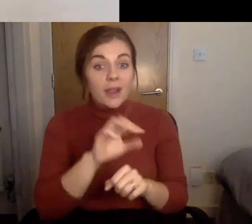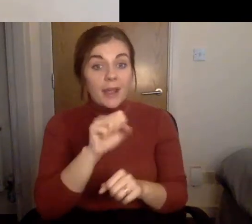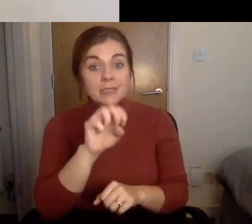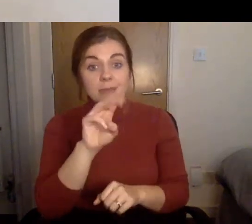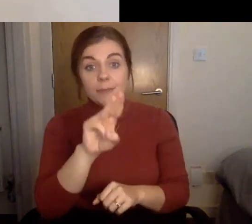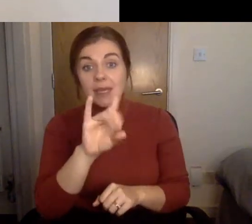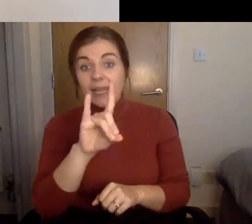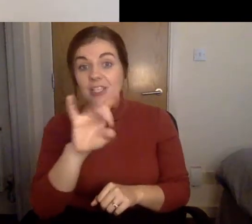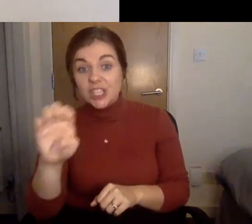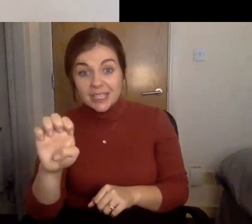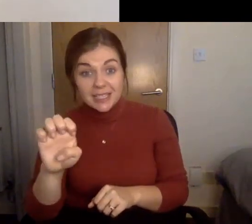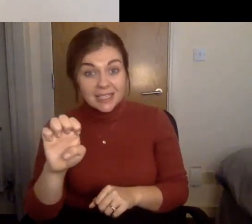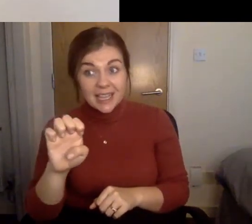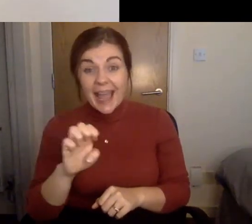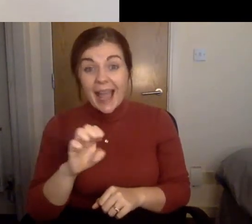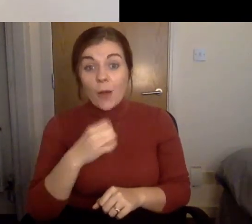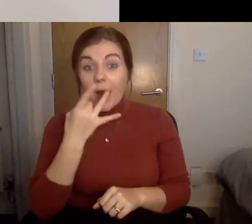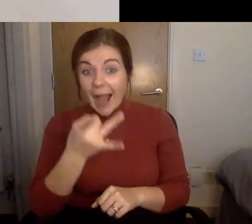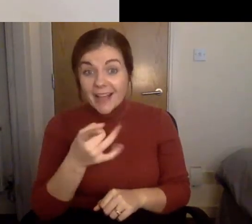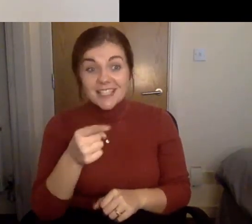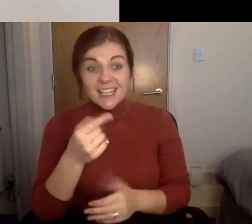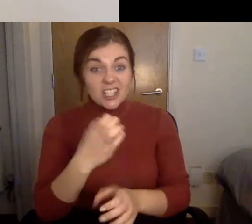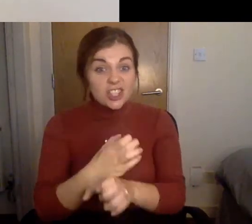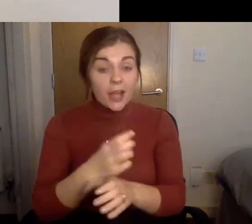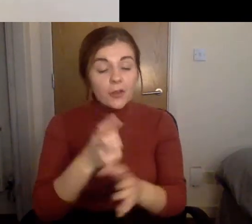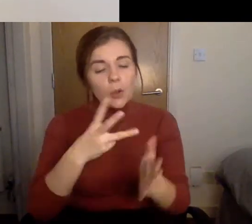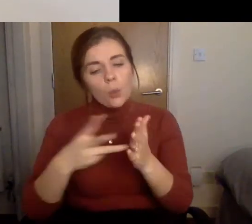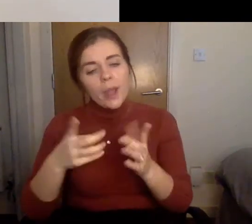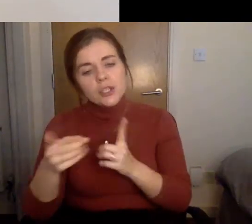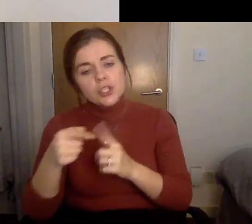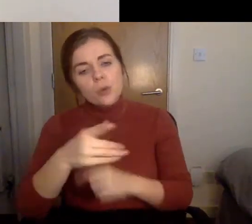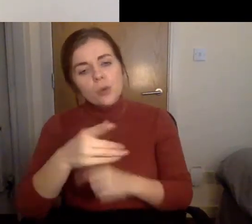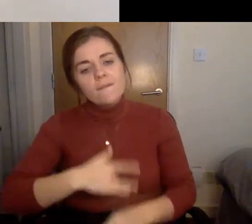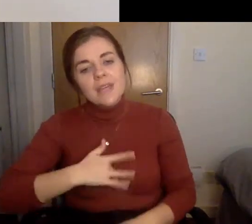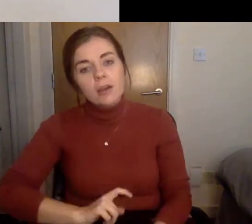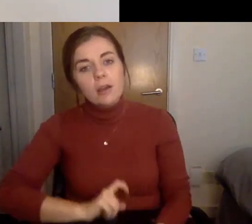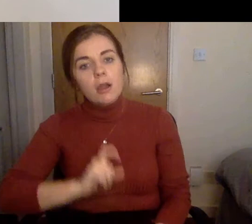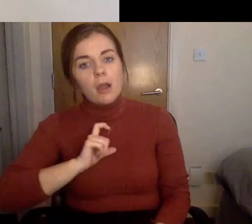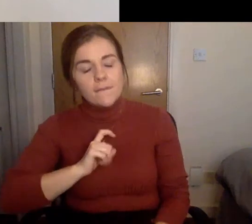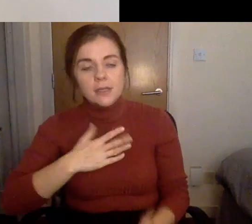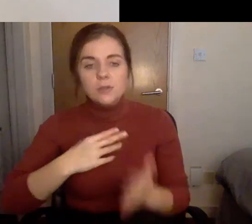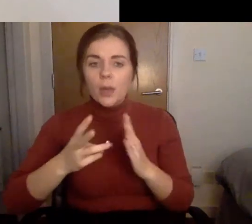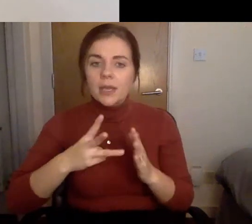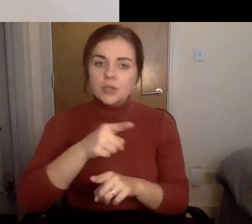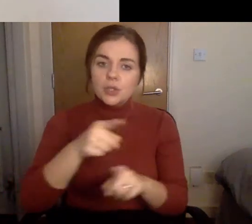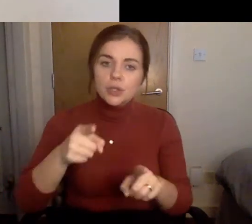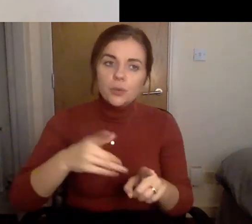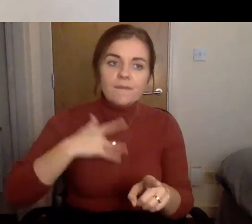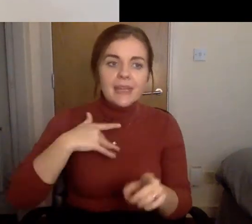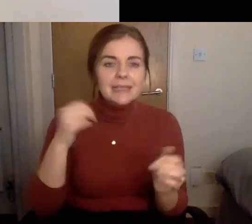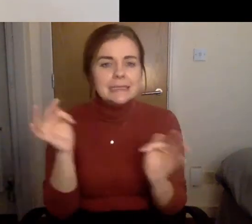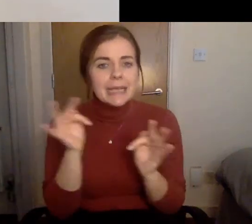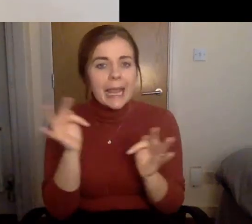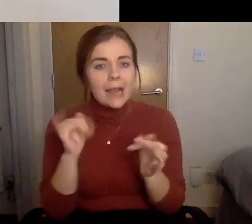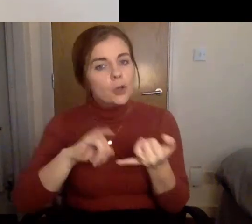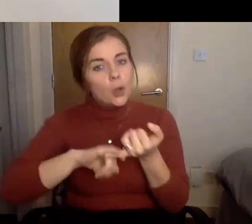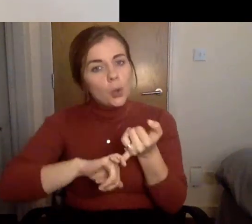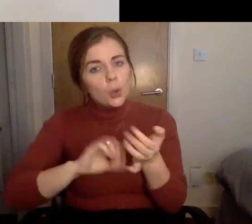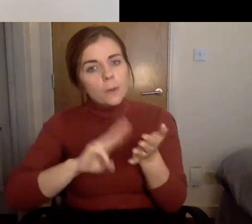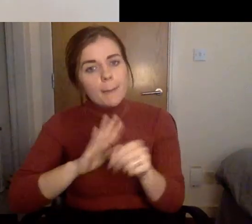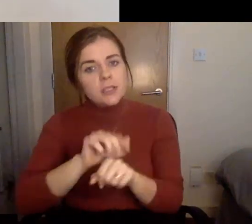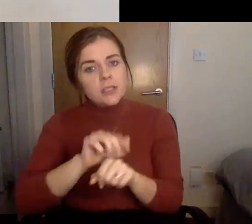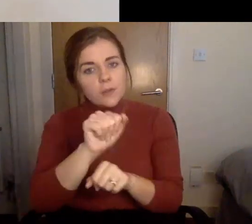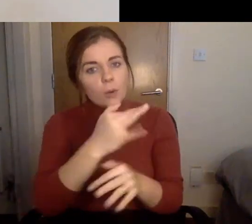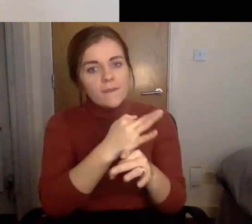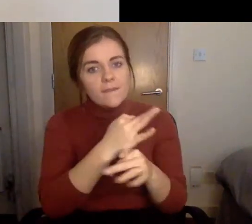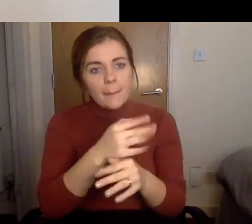SPHE. We're asking them in SPHE, like, when do you feel confident? When do you feel scared? Who are the members of your family you